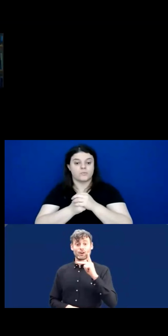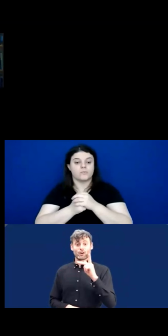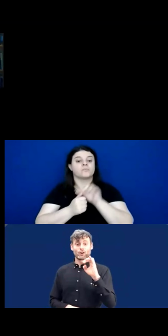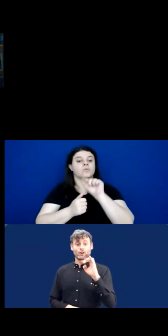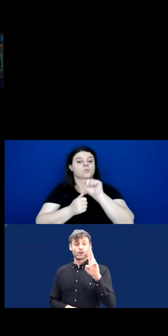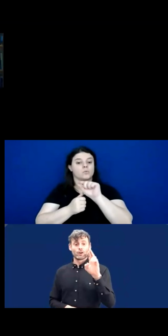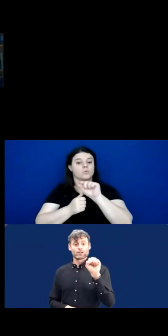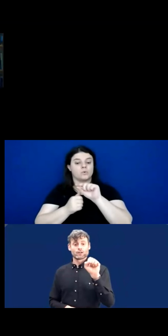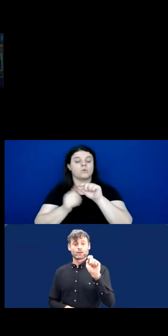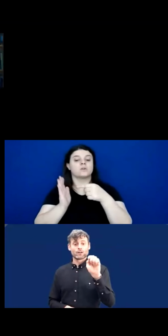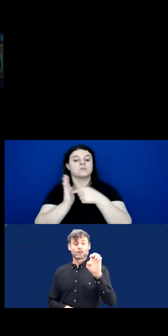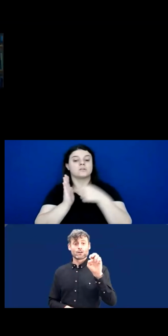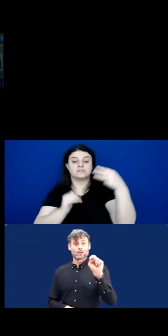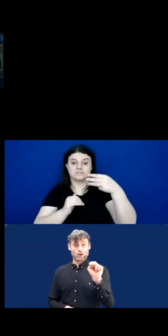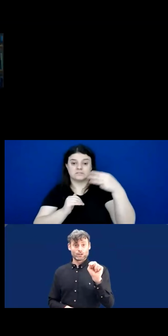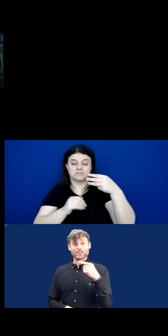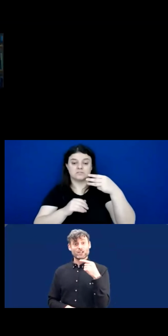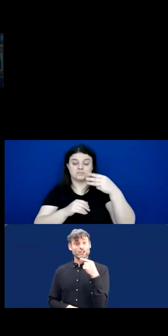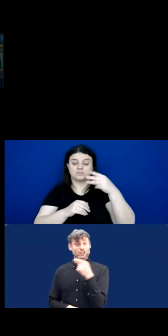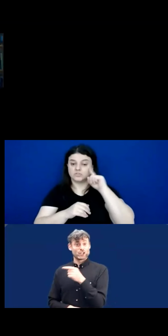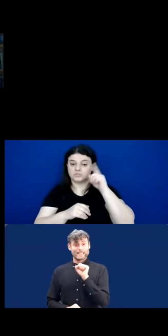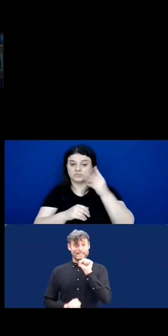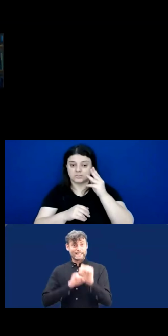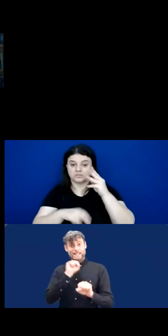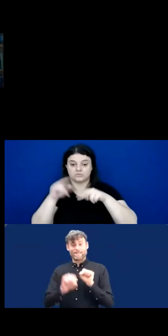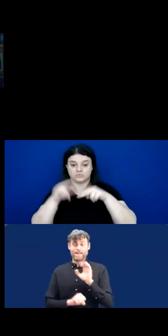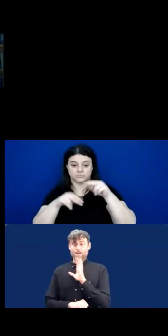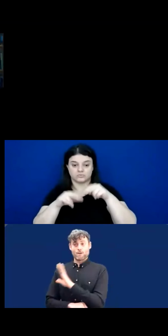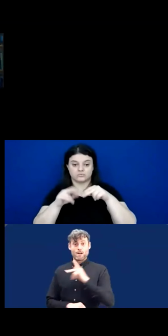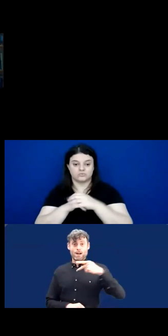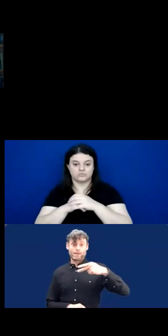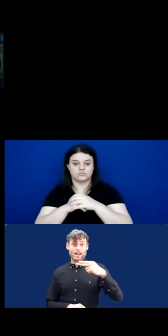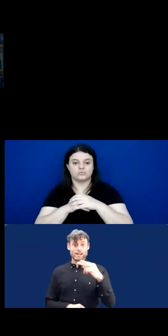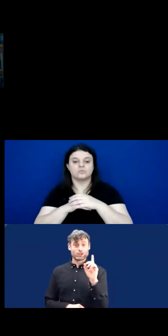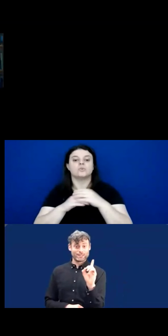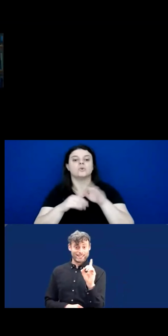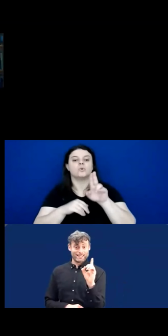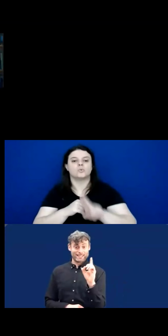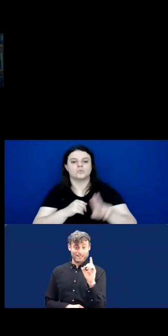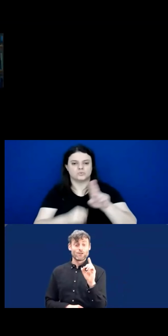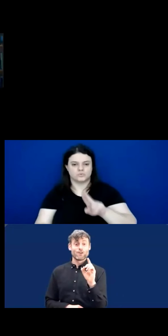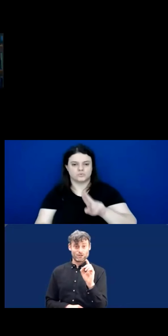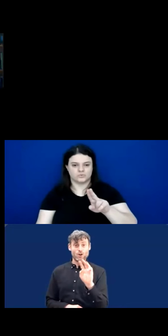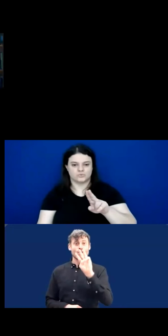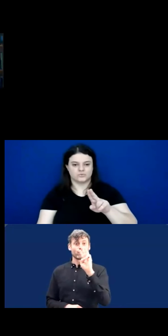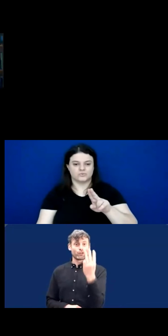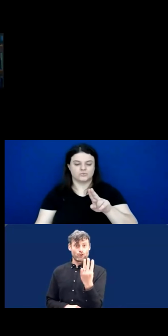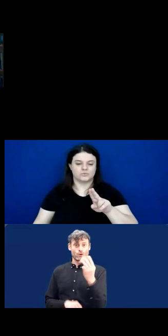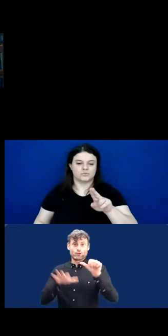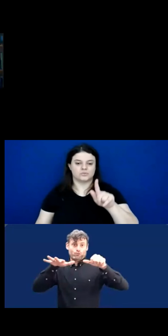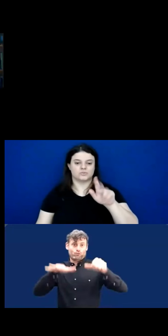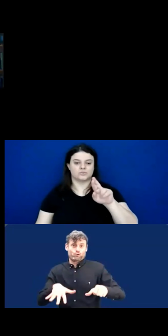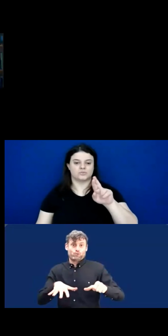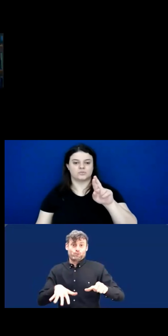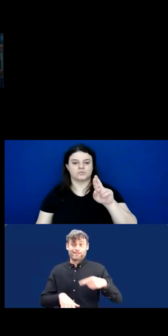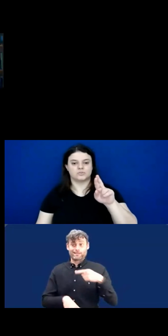on the 3rd of June at the University of Groningen. This defense will be partly in English.